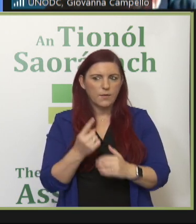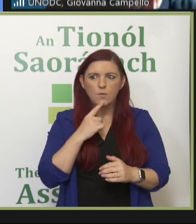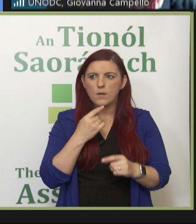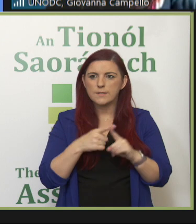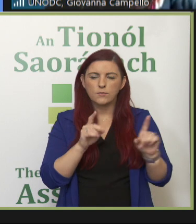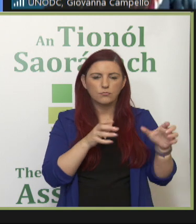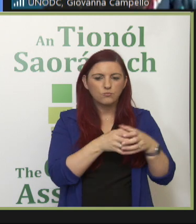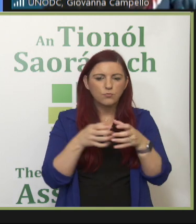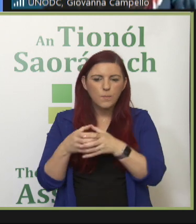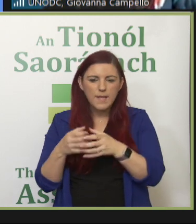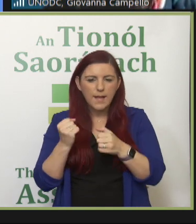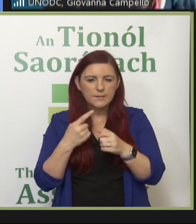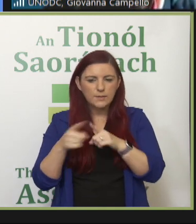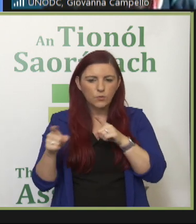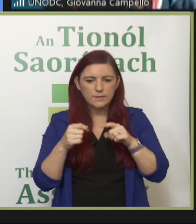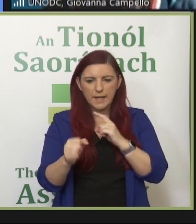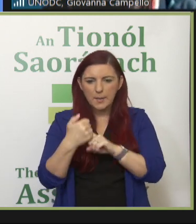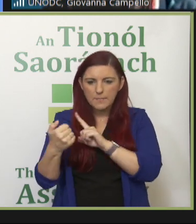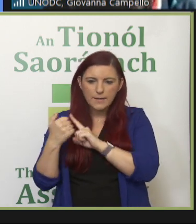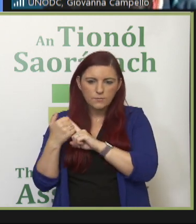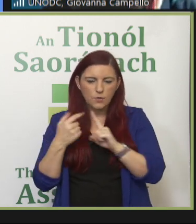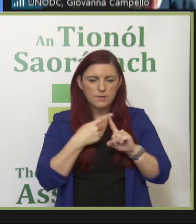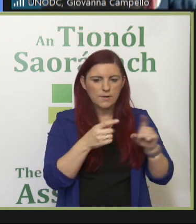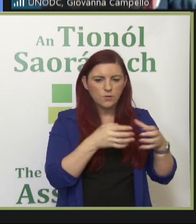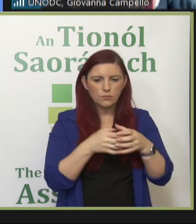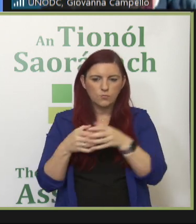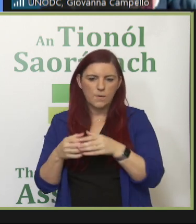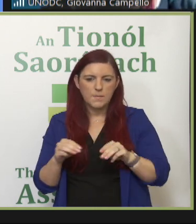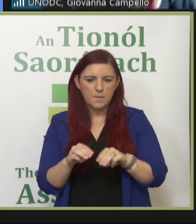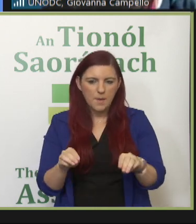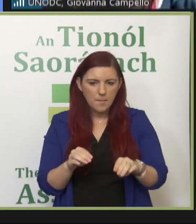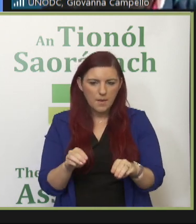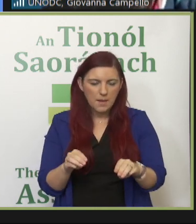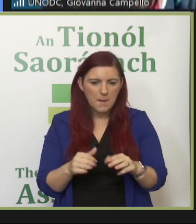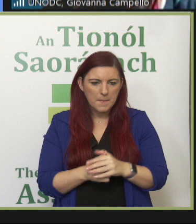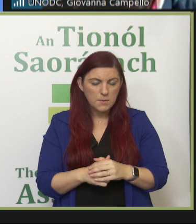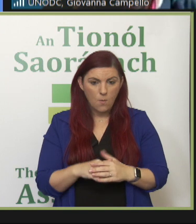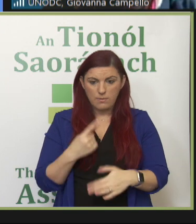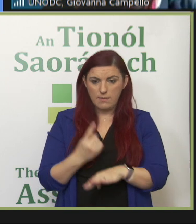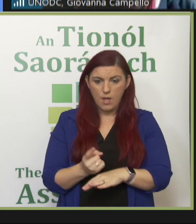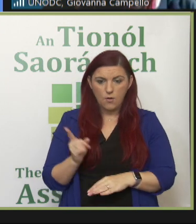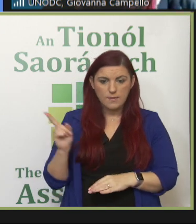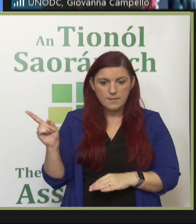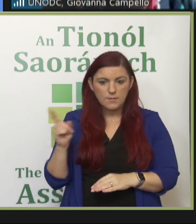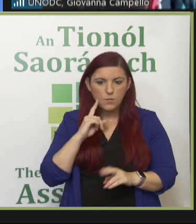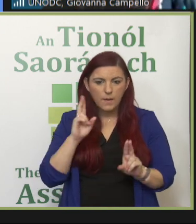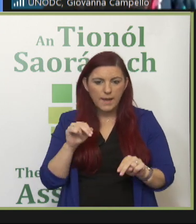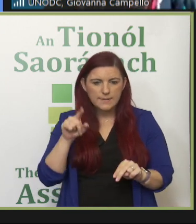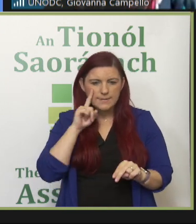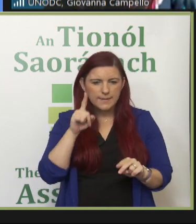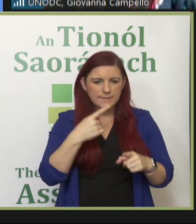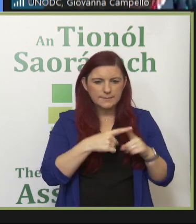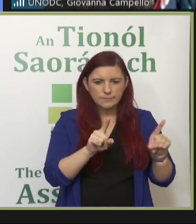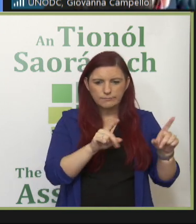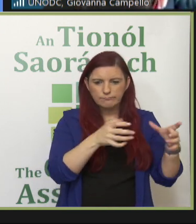For example, youth and adolescents. And here on the slides, you see the latest data